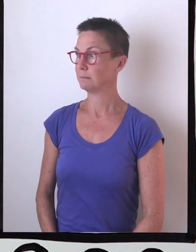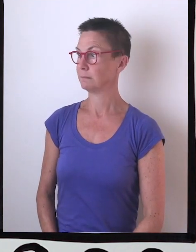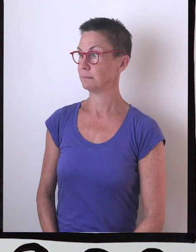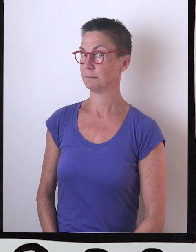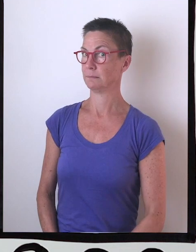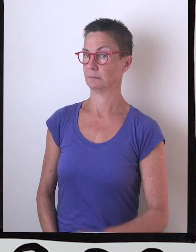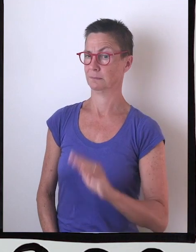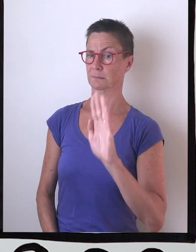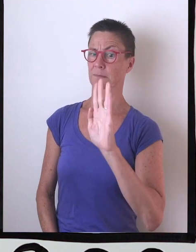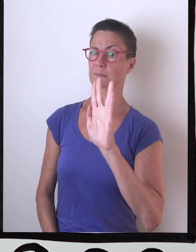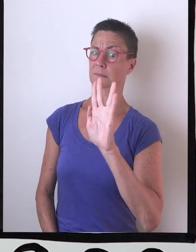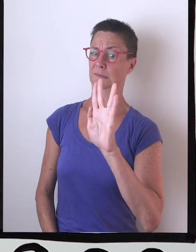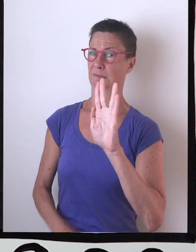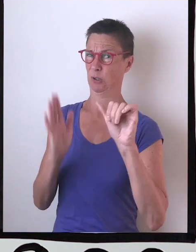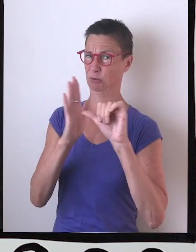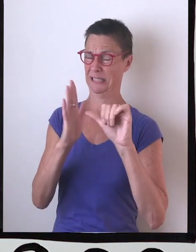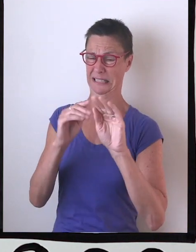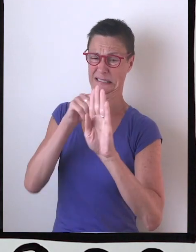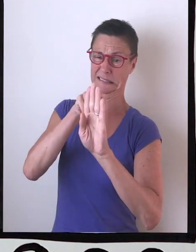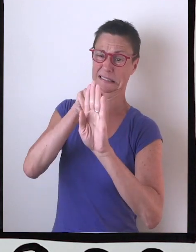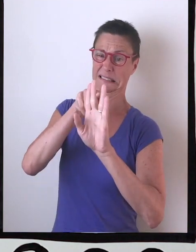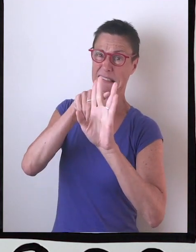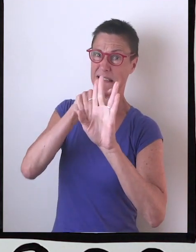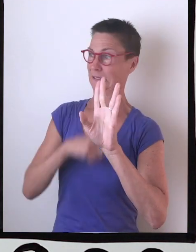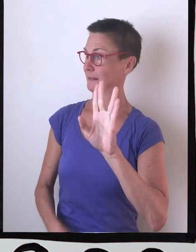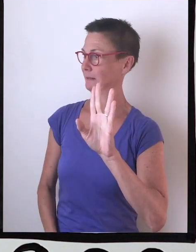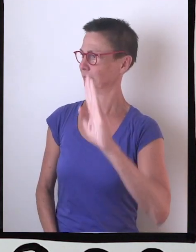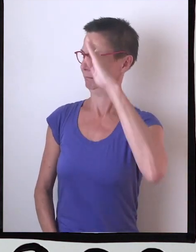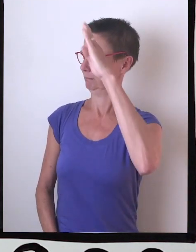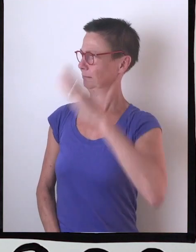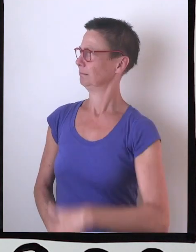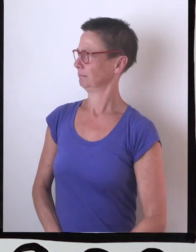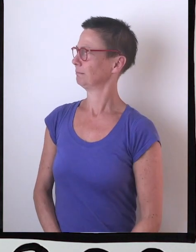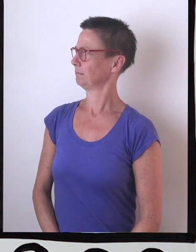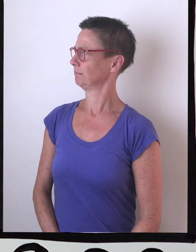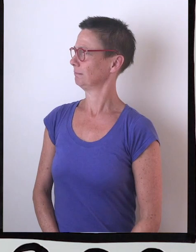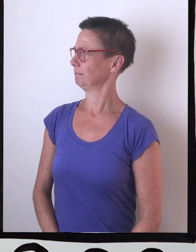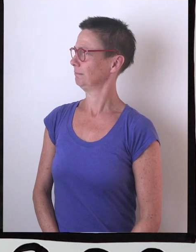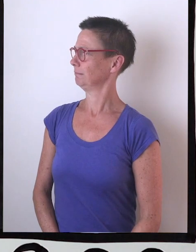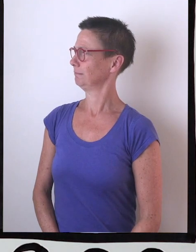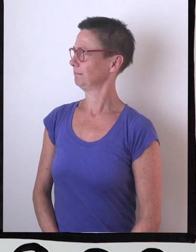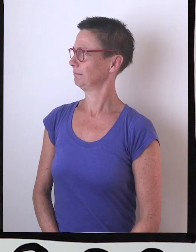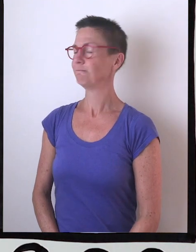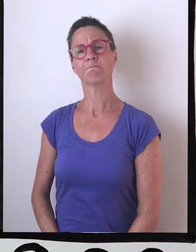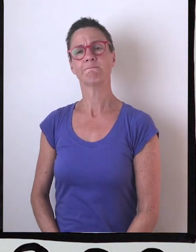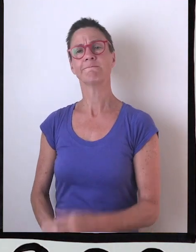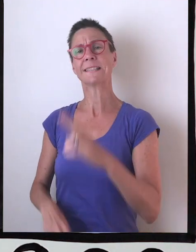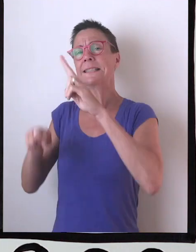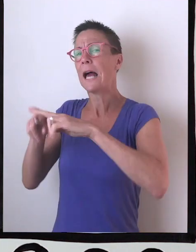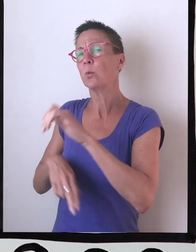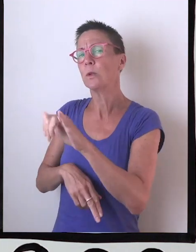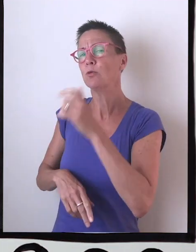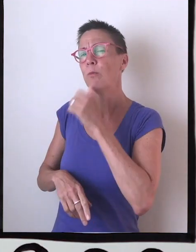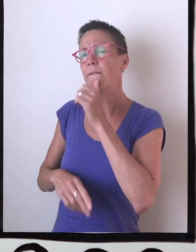together. Live long and prosper. That's a really tricky one. And salute. Cool, okay. So which